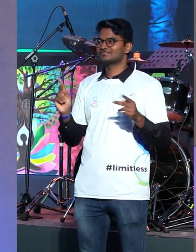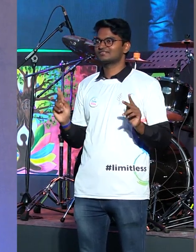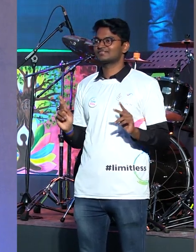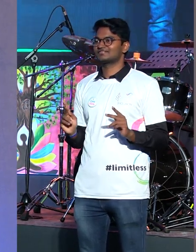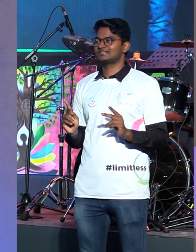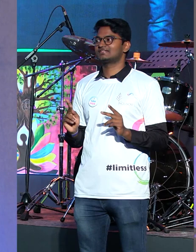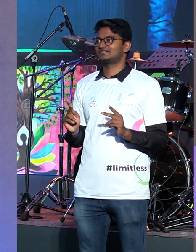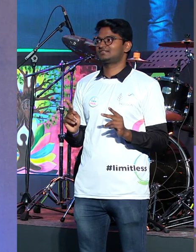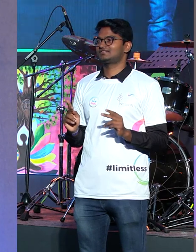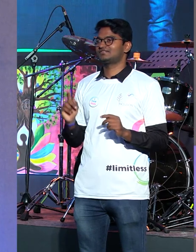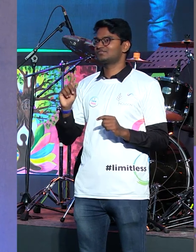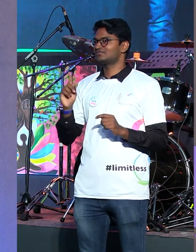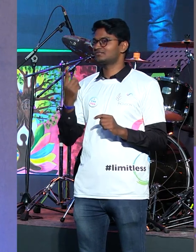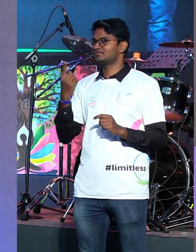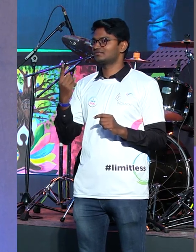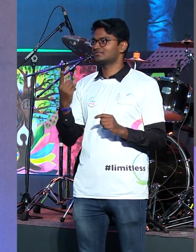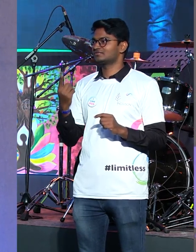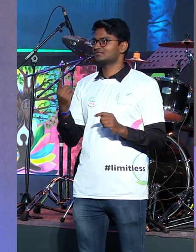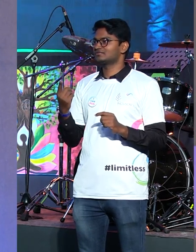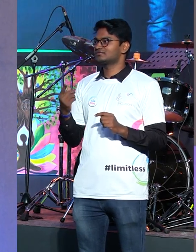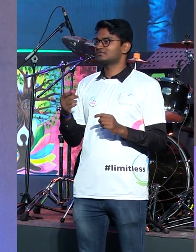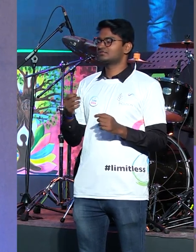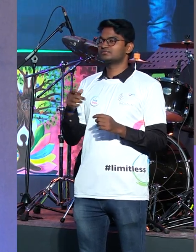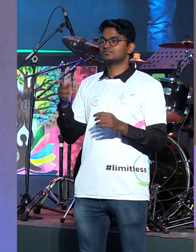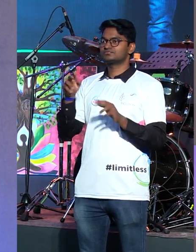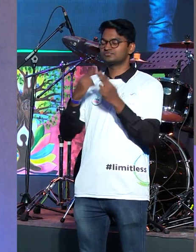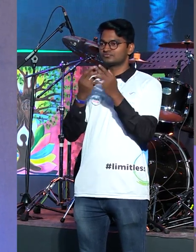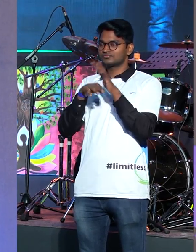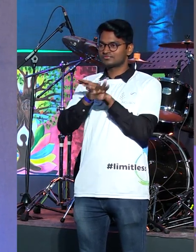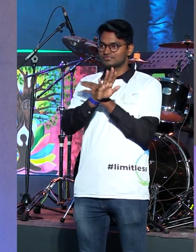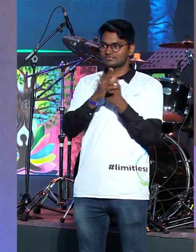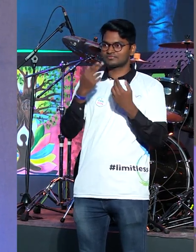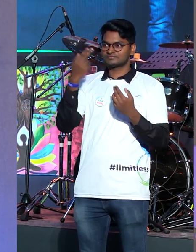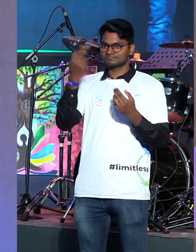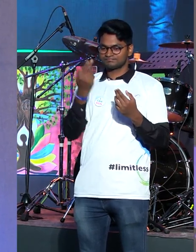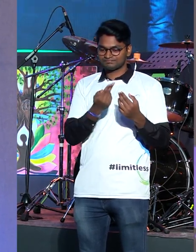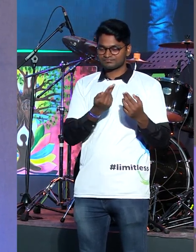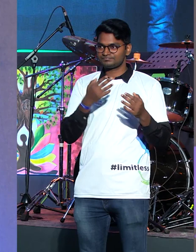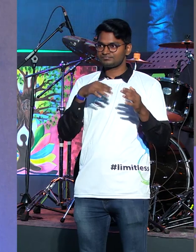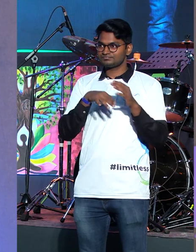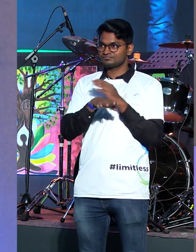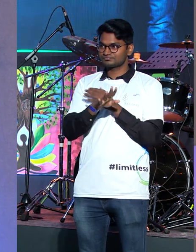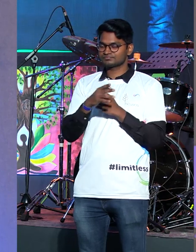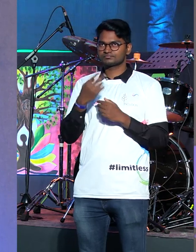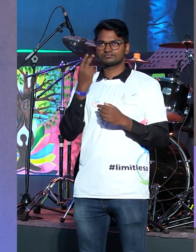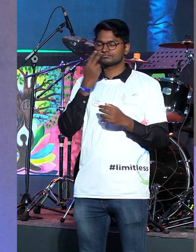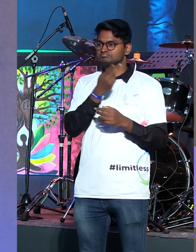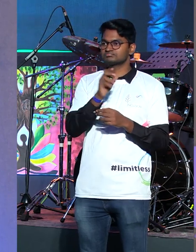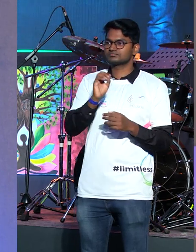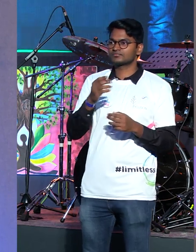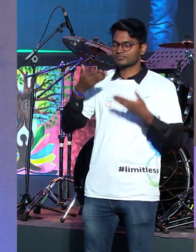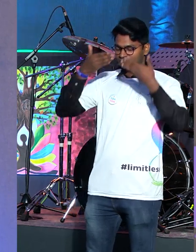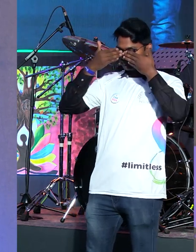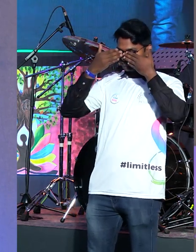the room full of beautiful art that I couldn't see because I was blindfolded. And I was feeling and touching and